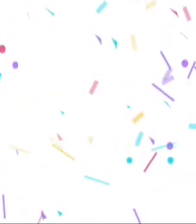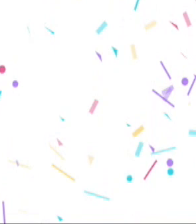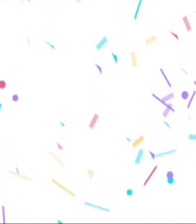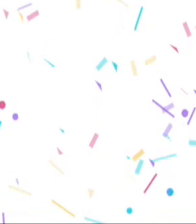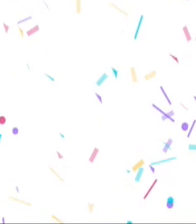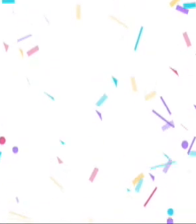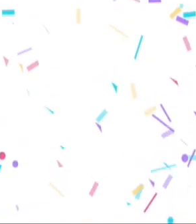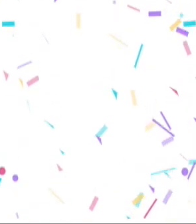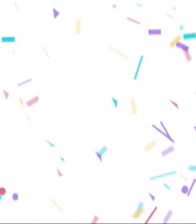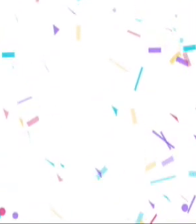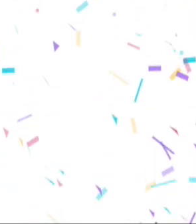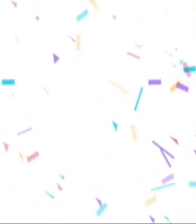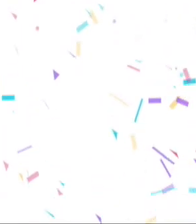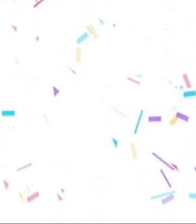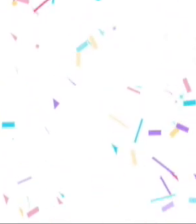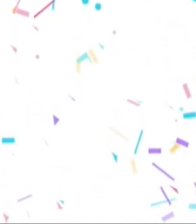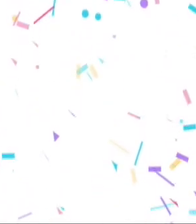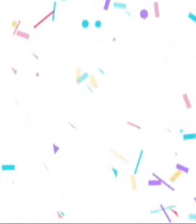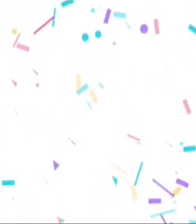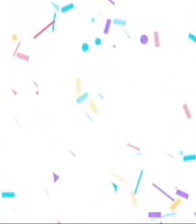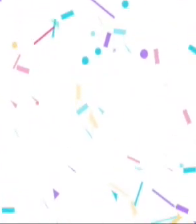Number 10 is RIAYANA, KHATOON.